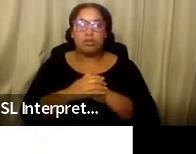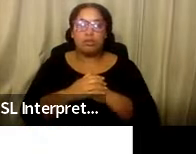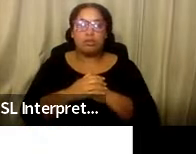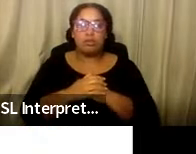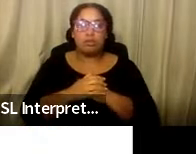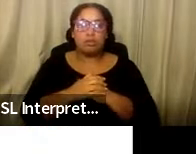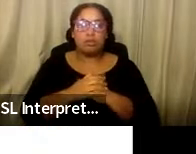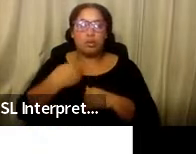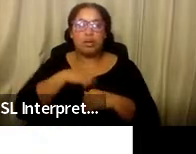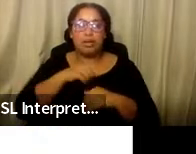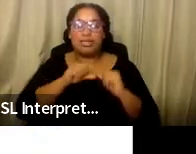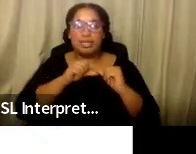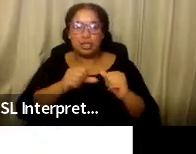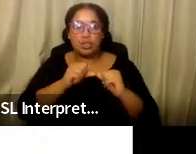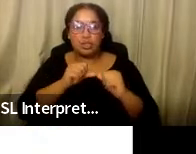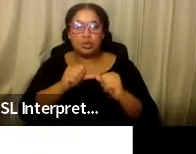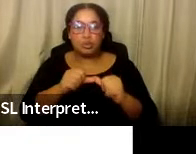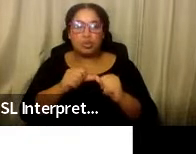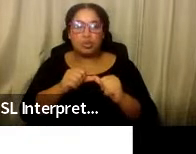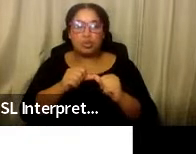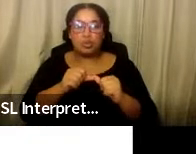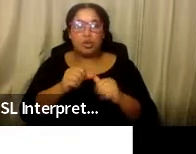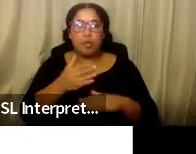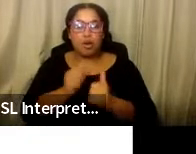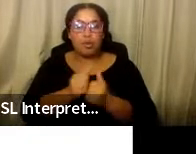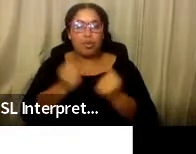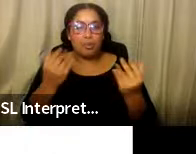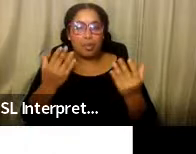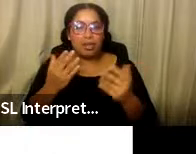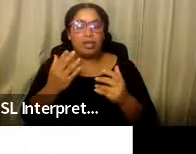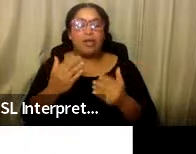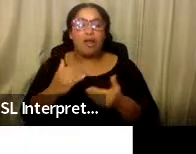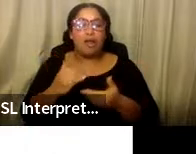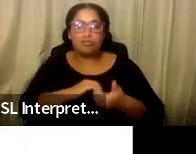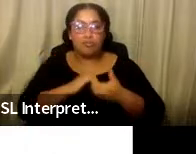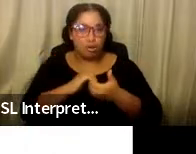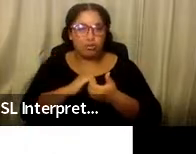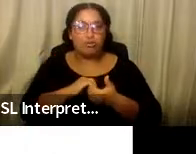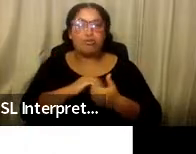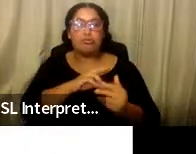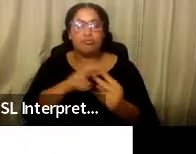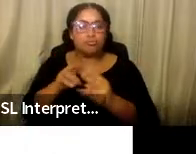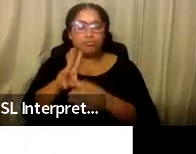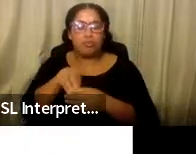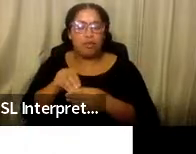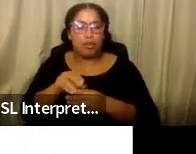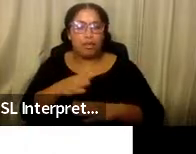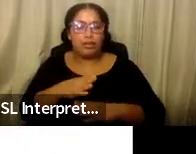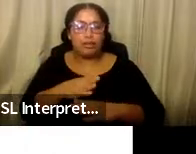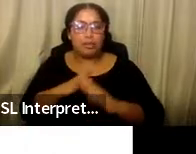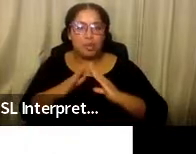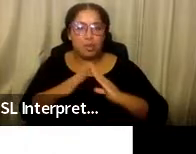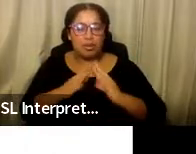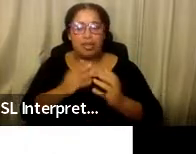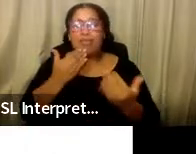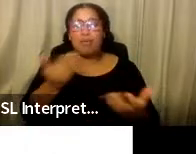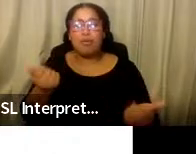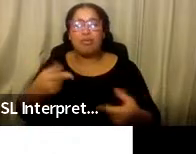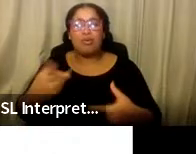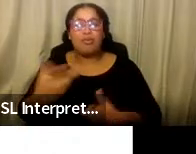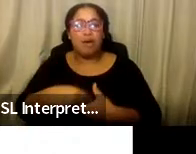We're continuing to partner with many of our community partners. So thank you for all of you that are participating and